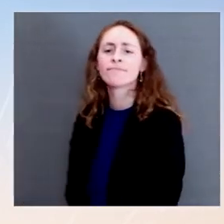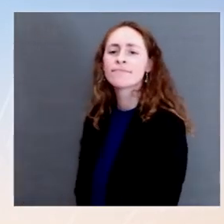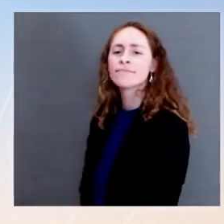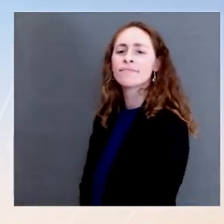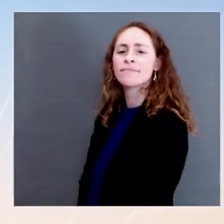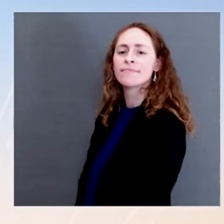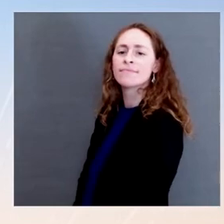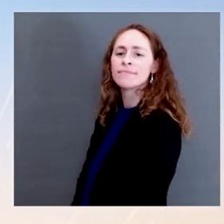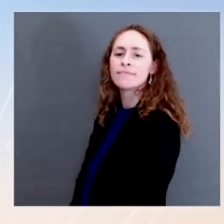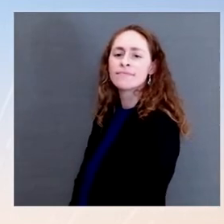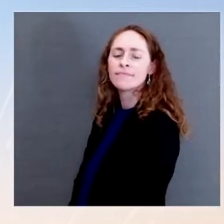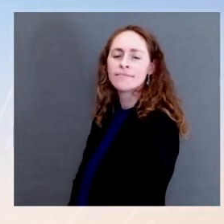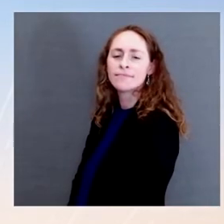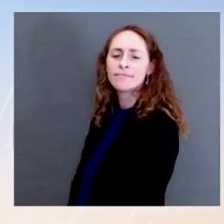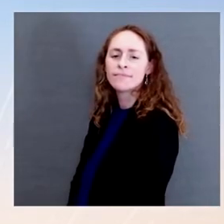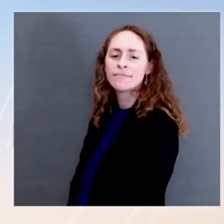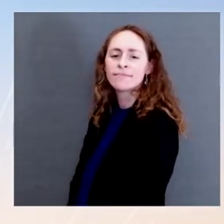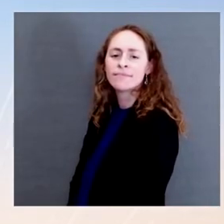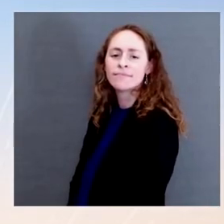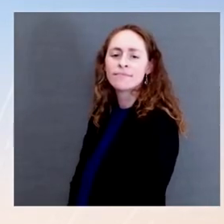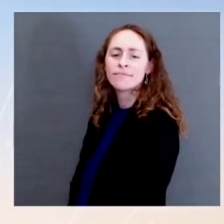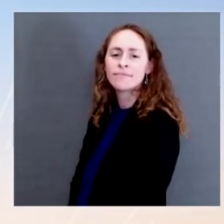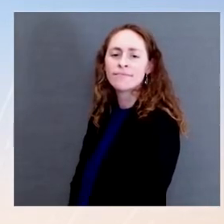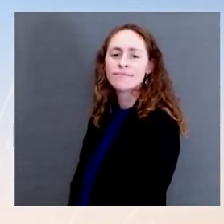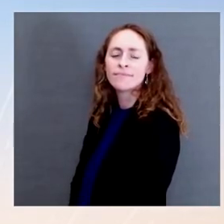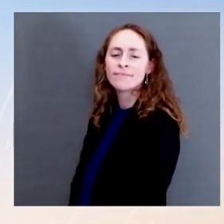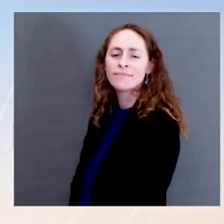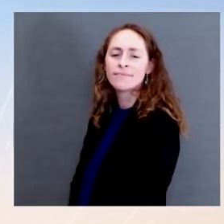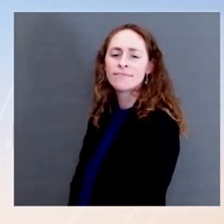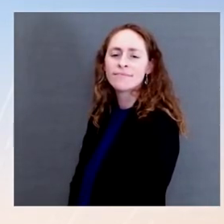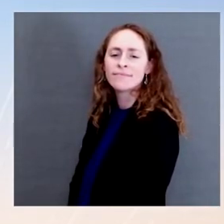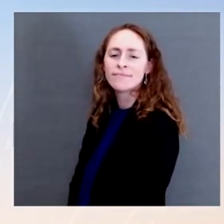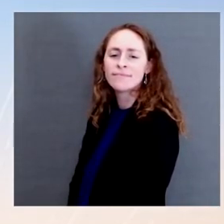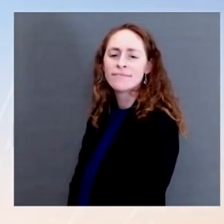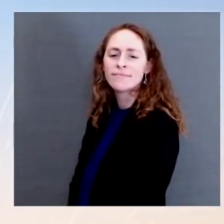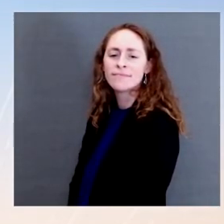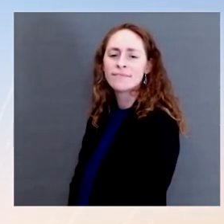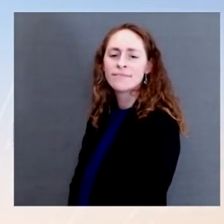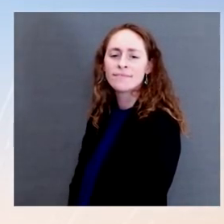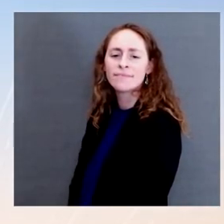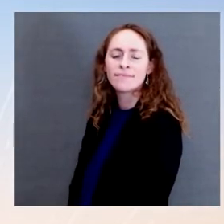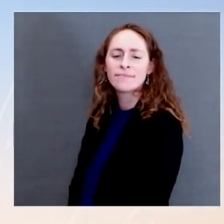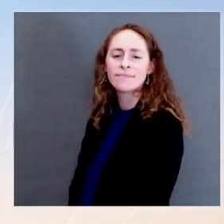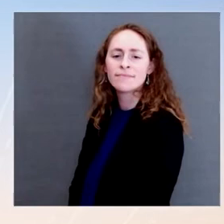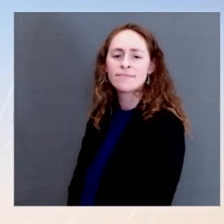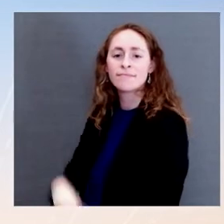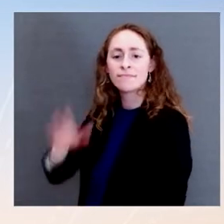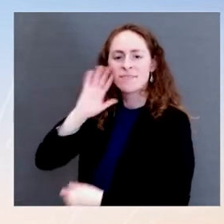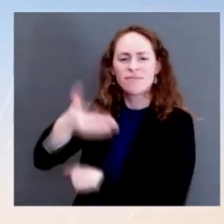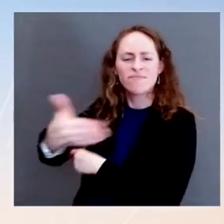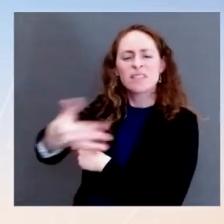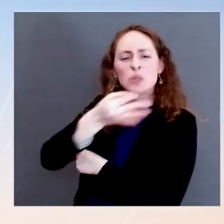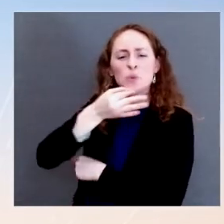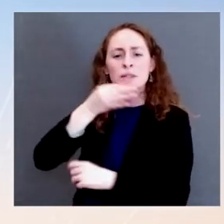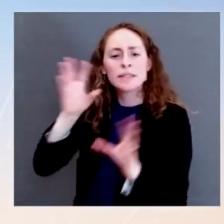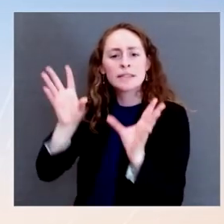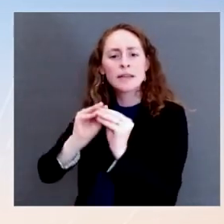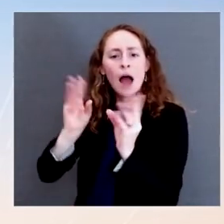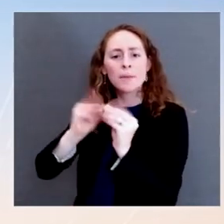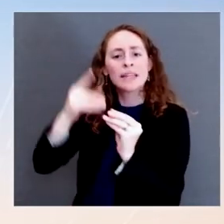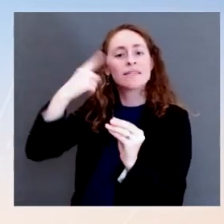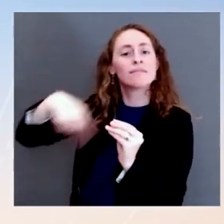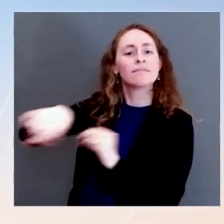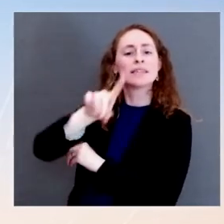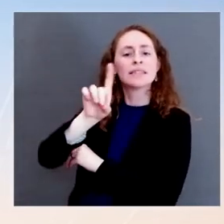invited, while other countries like the Philippines and Pakistan, which has an especially egregious record on human rights, are included? Sure. Well, the